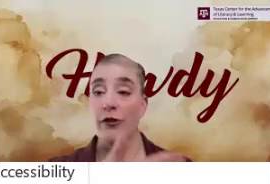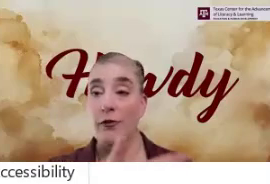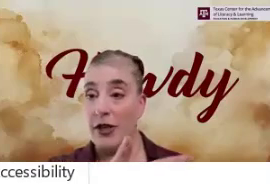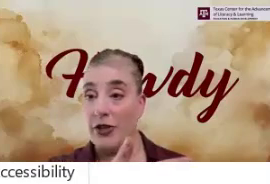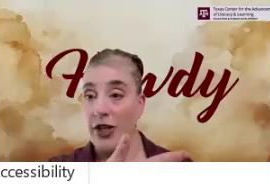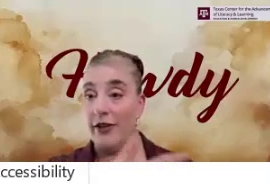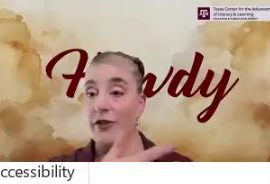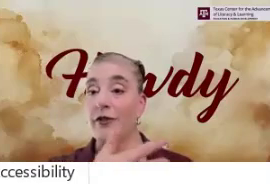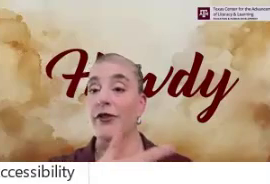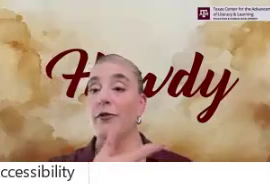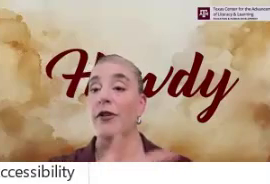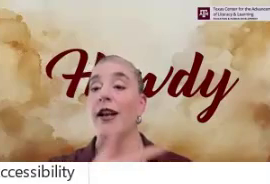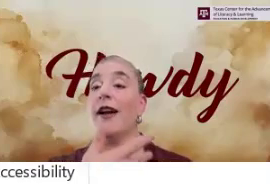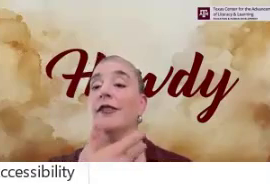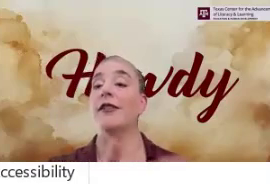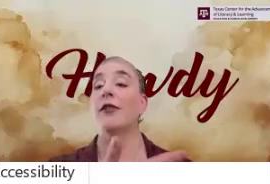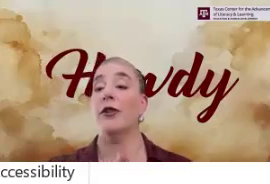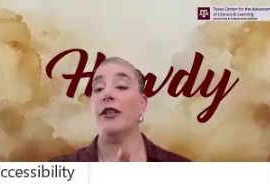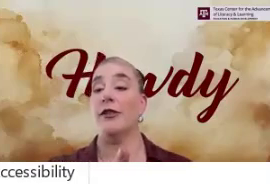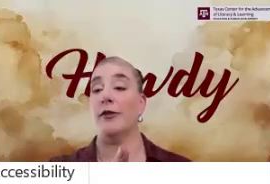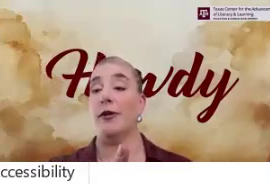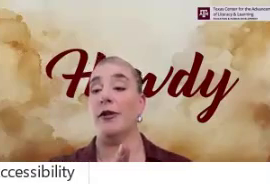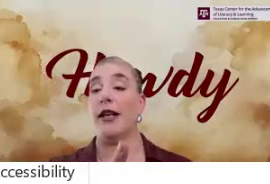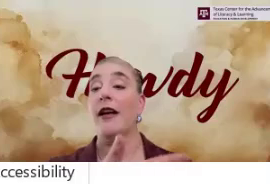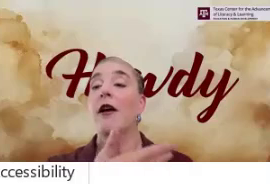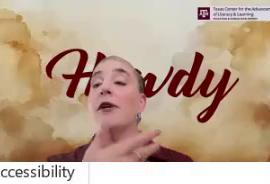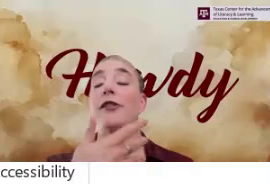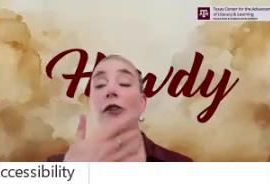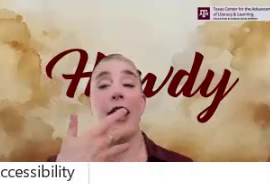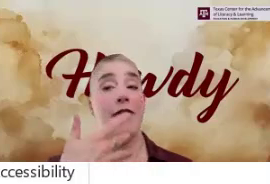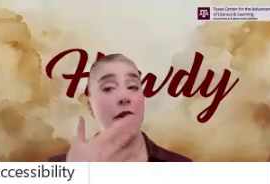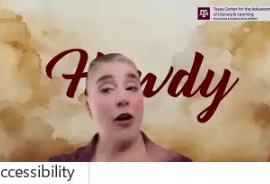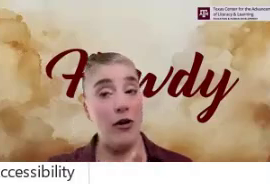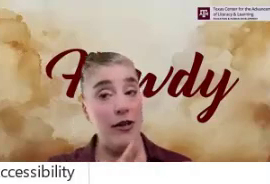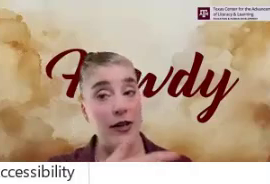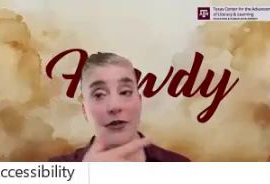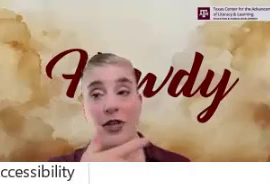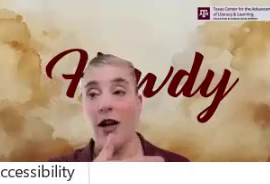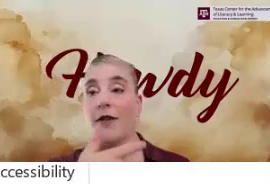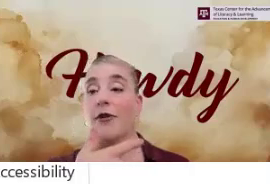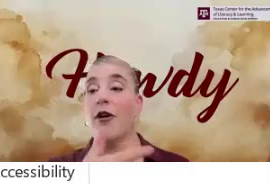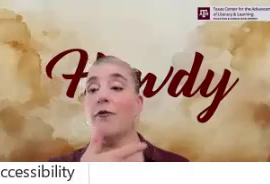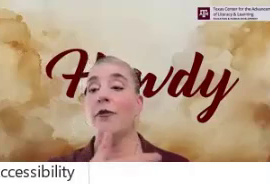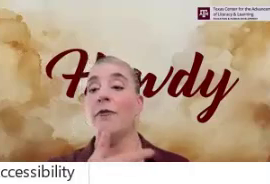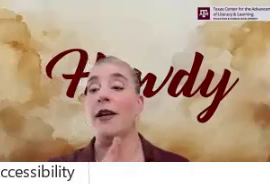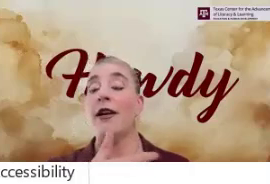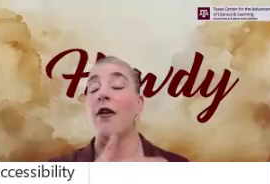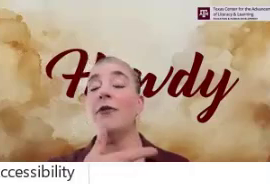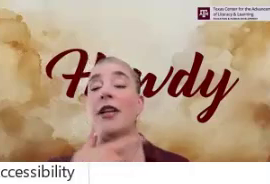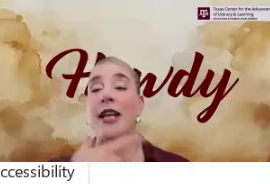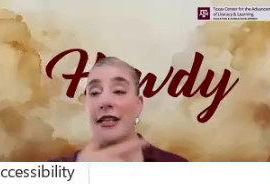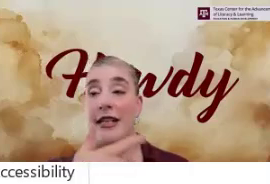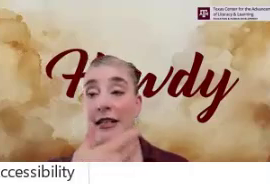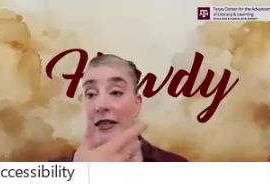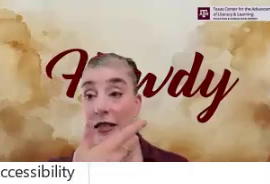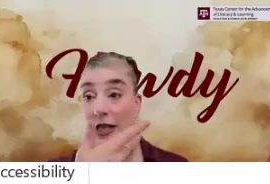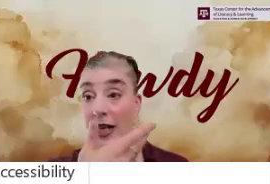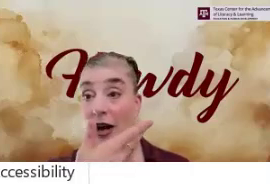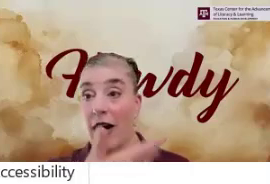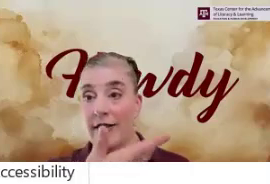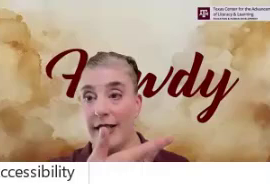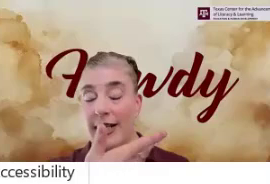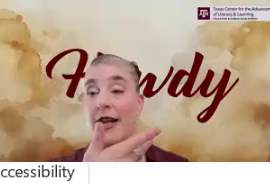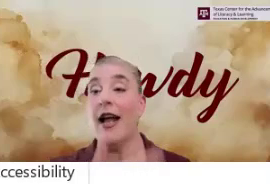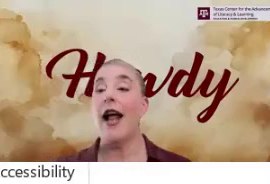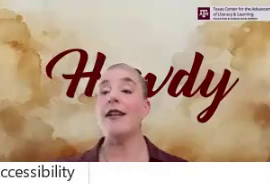animations can also be a challenge for someone that has a learning disability because they're having a hard enough time comprehending